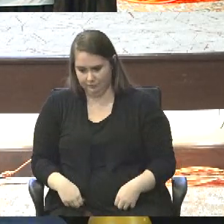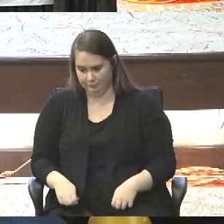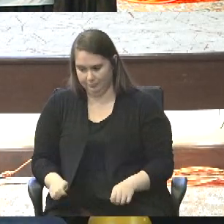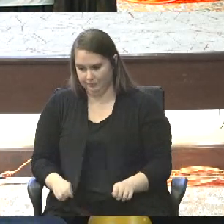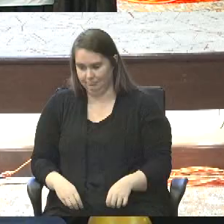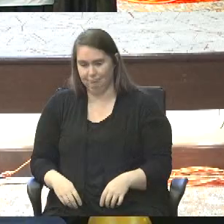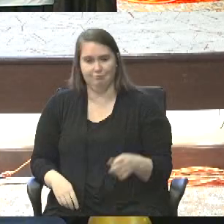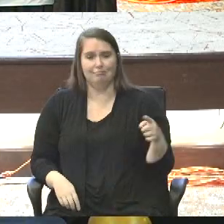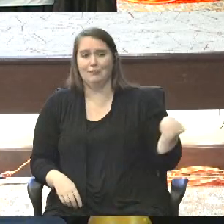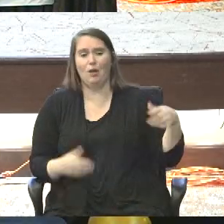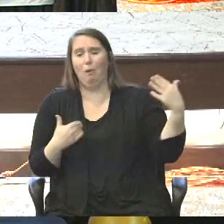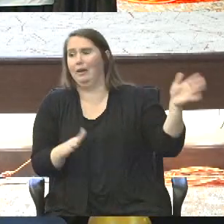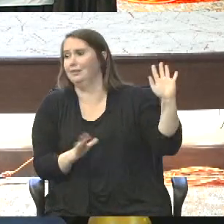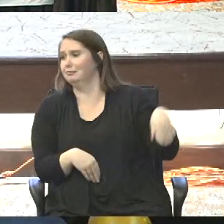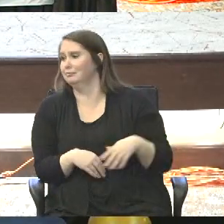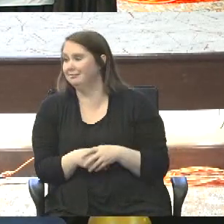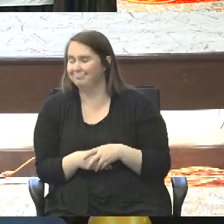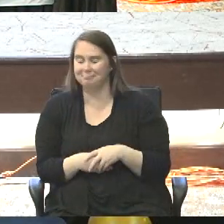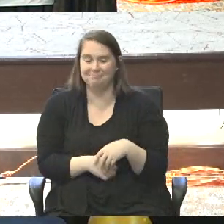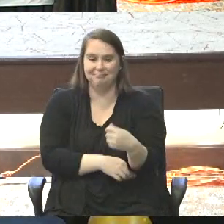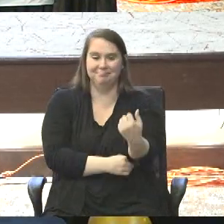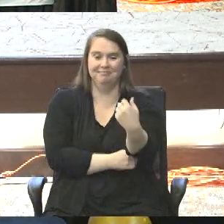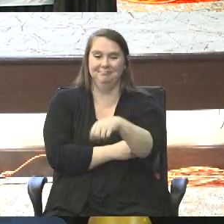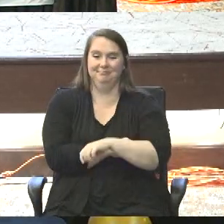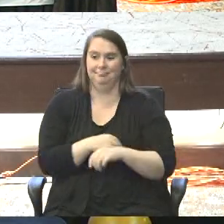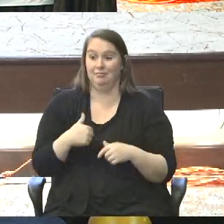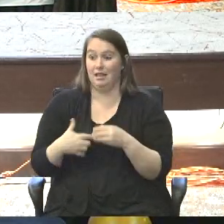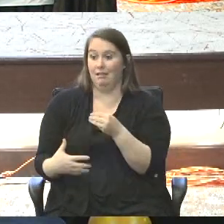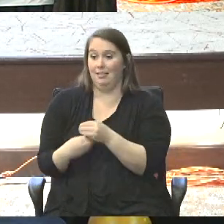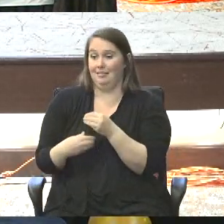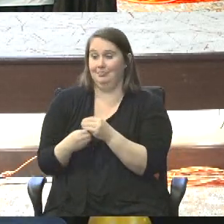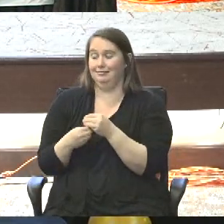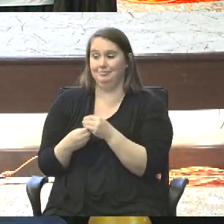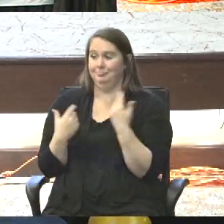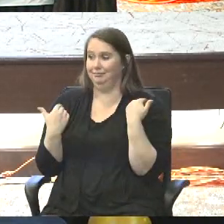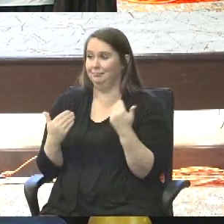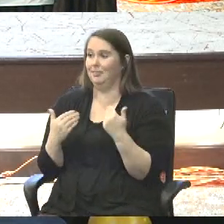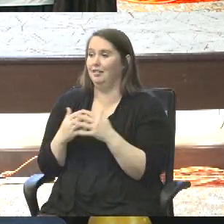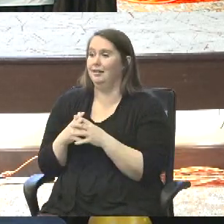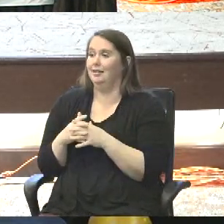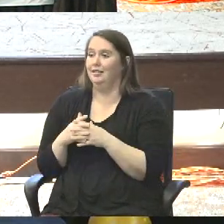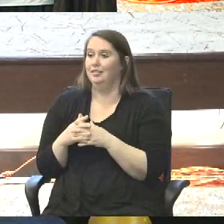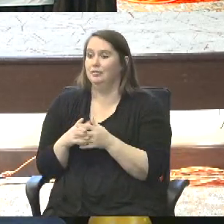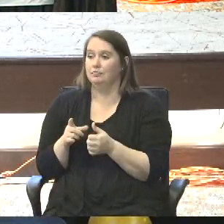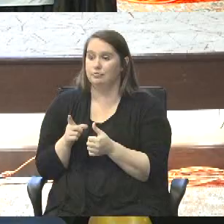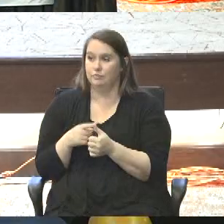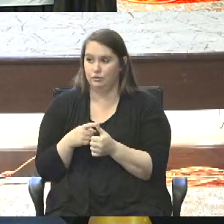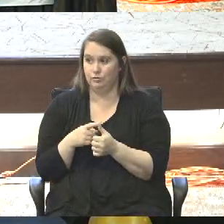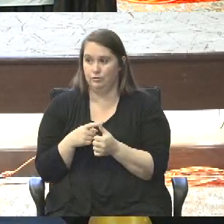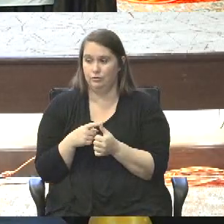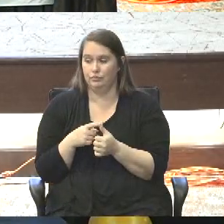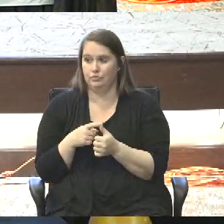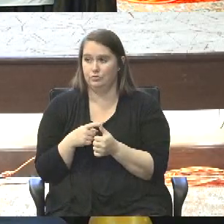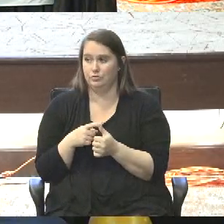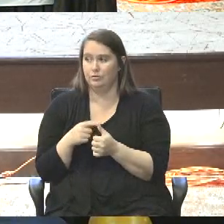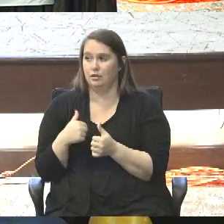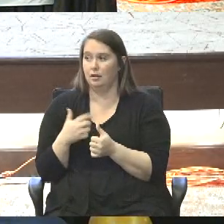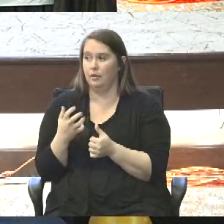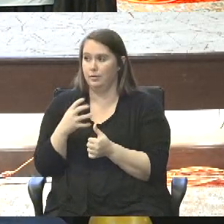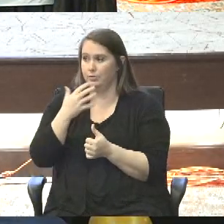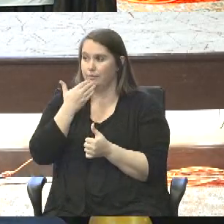y'all go ahead. Fantastic. Any other Yes. comments? Yeah, I'll just add on. I mean, first of all, I want to also